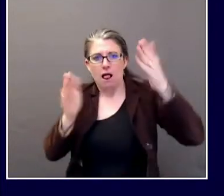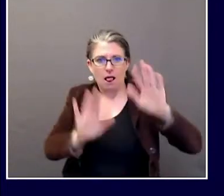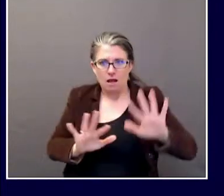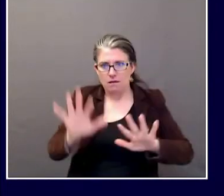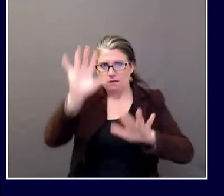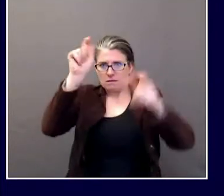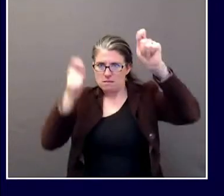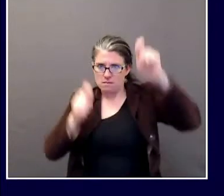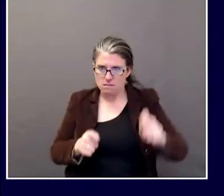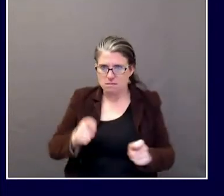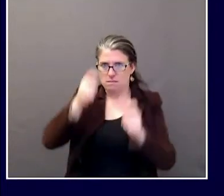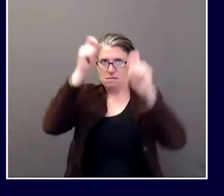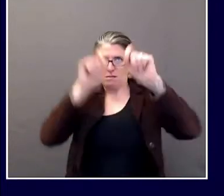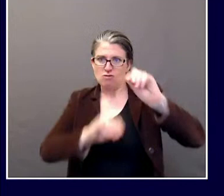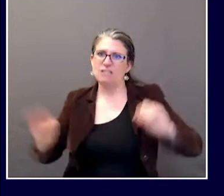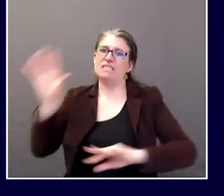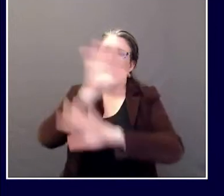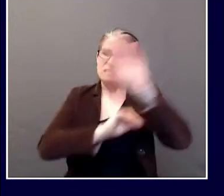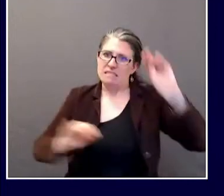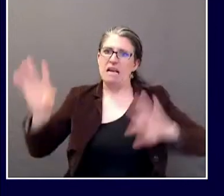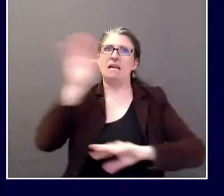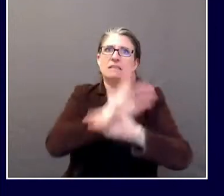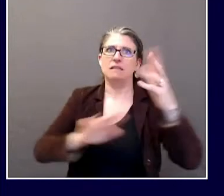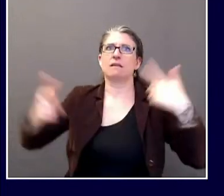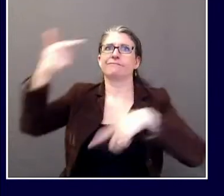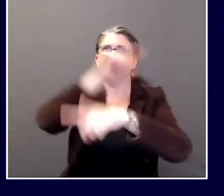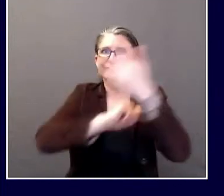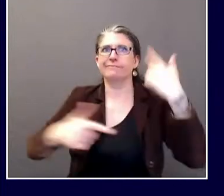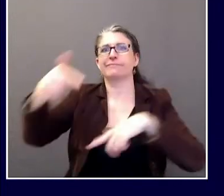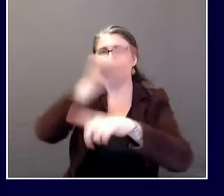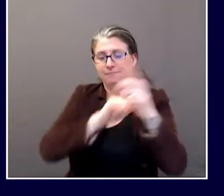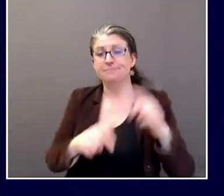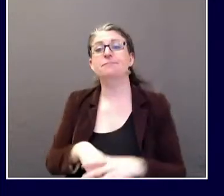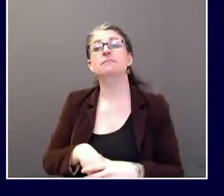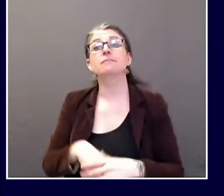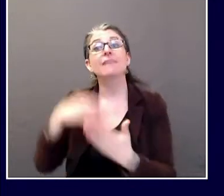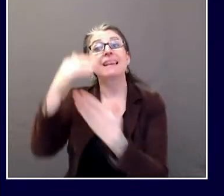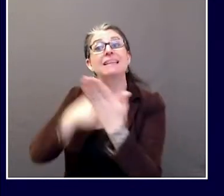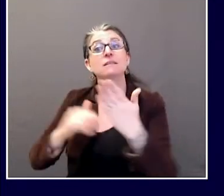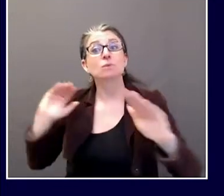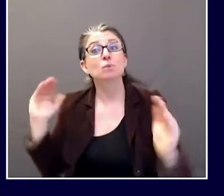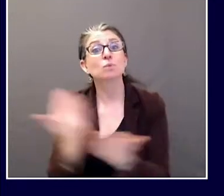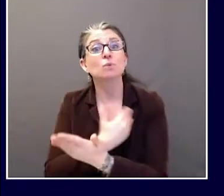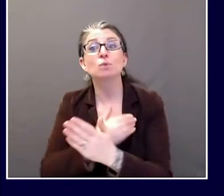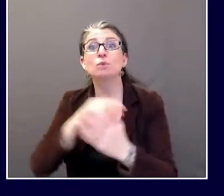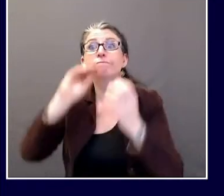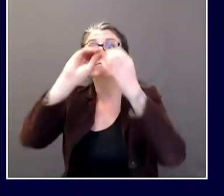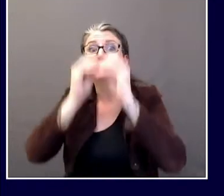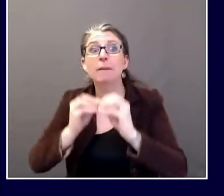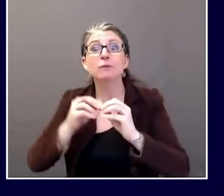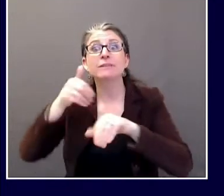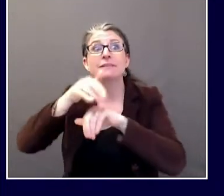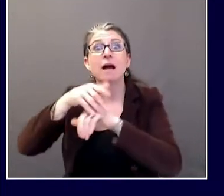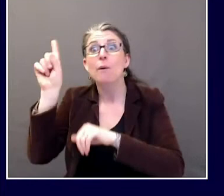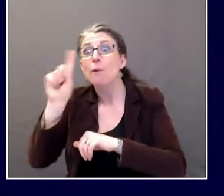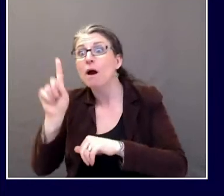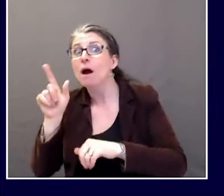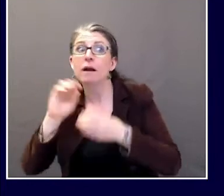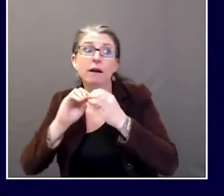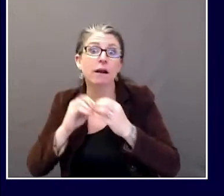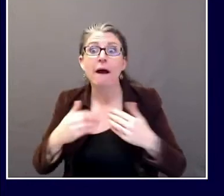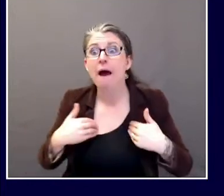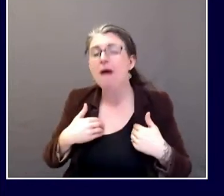not the final end all and be all of where vaccines end up. If we see mismatches throughout the week